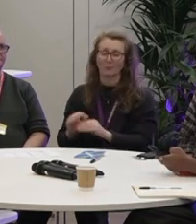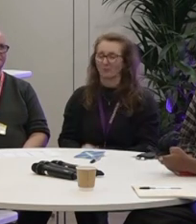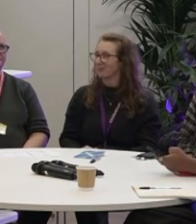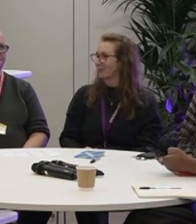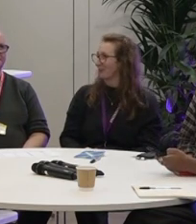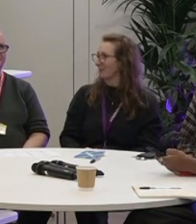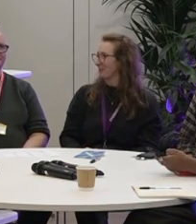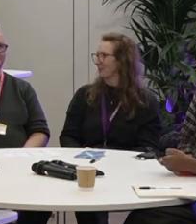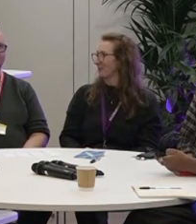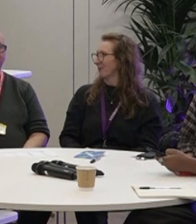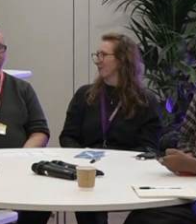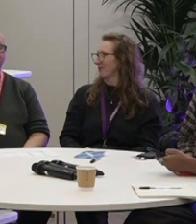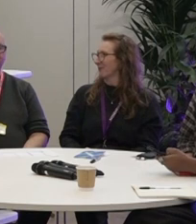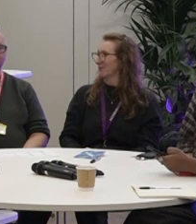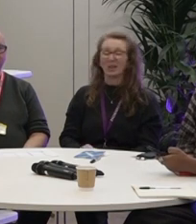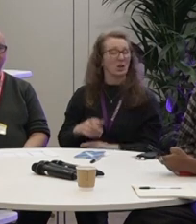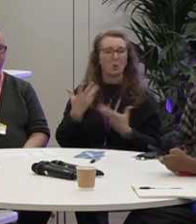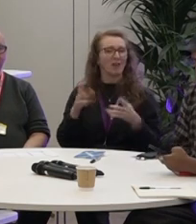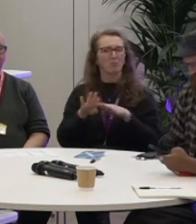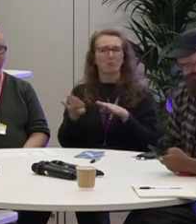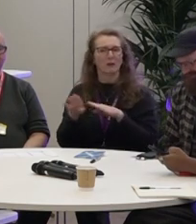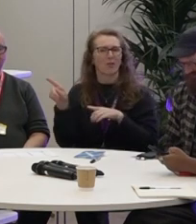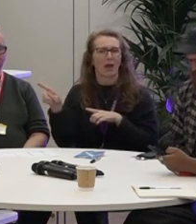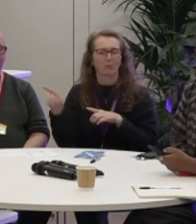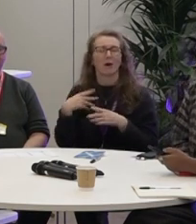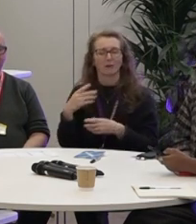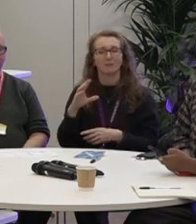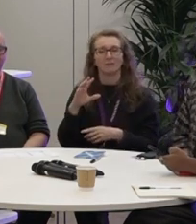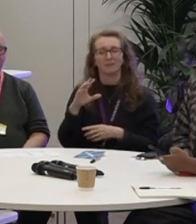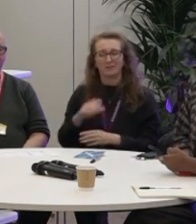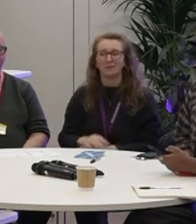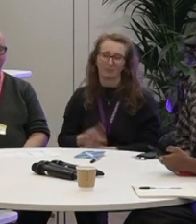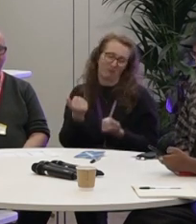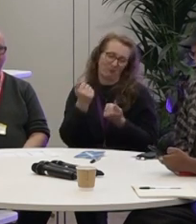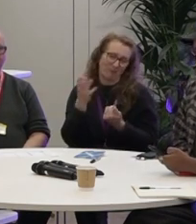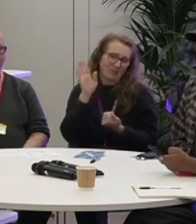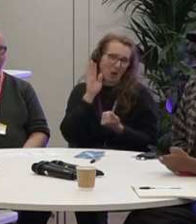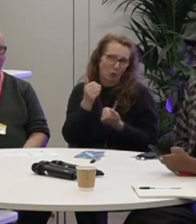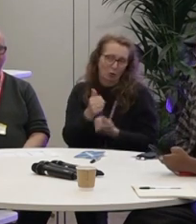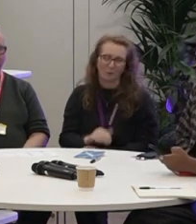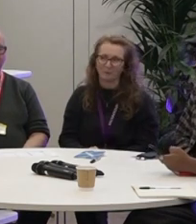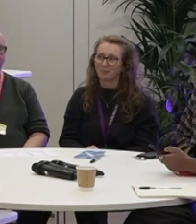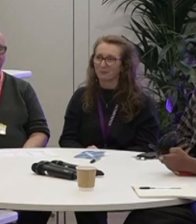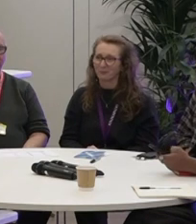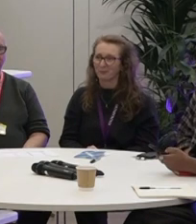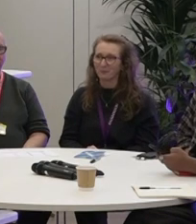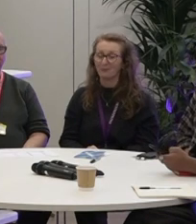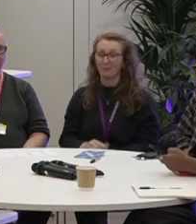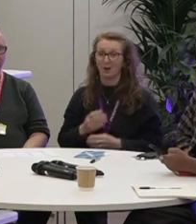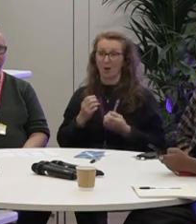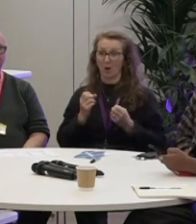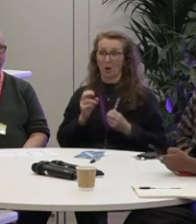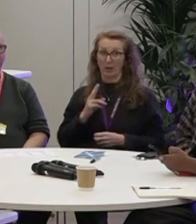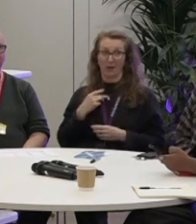Excellent. I think that's fine. We haven't rehearsed that, but that sounds awesome. That sounds very, very good. Okay, we're starting with the